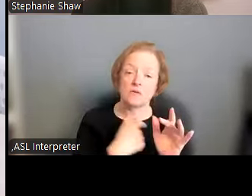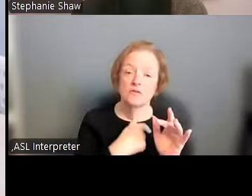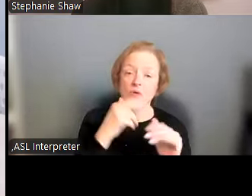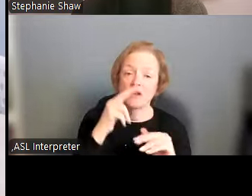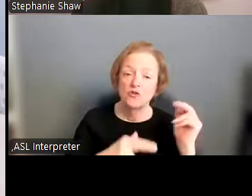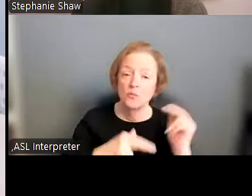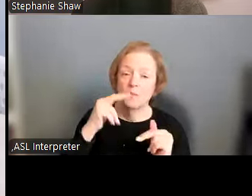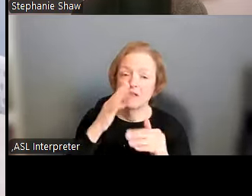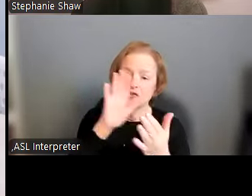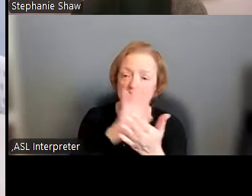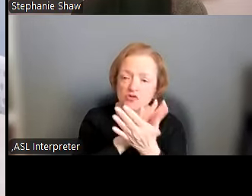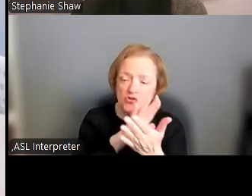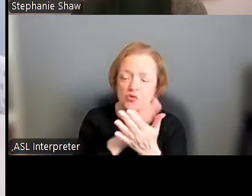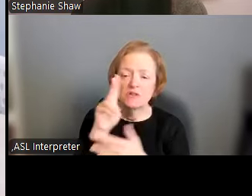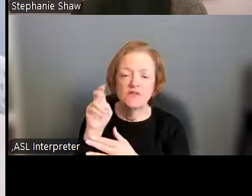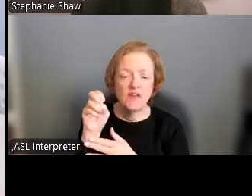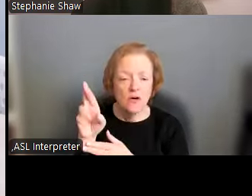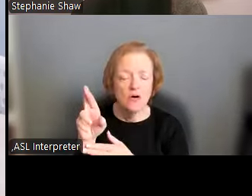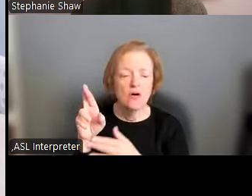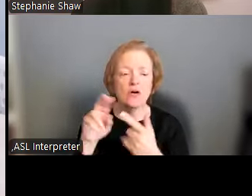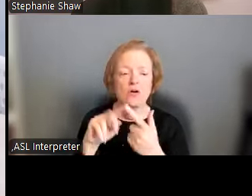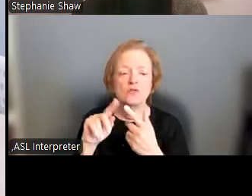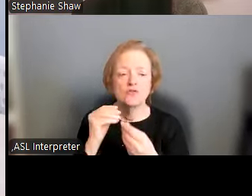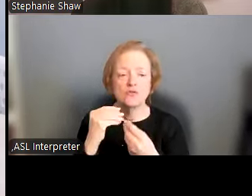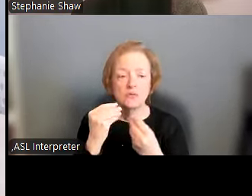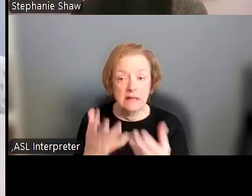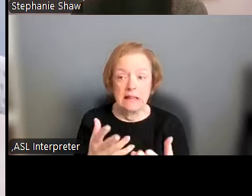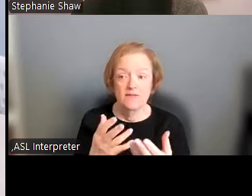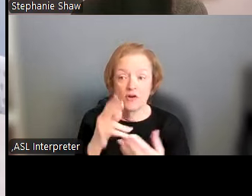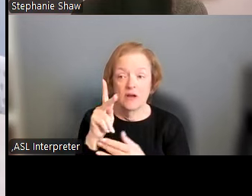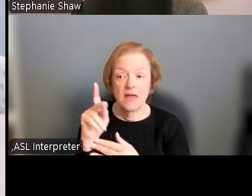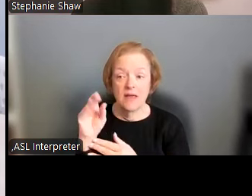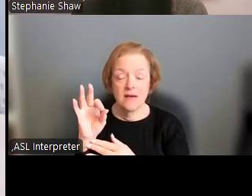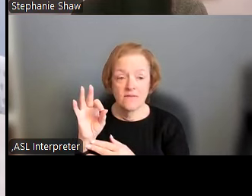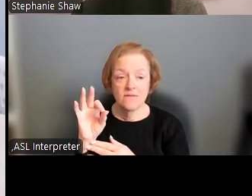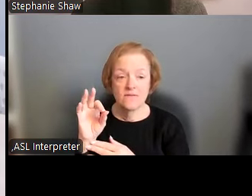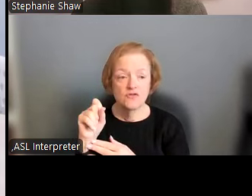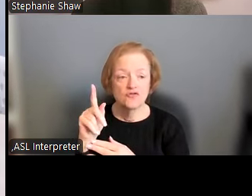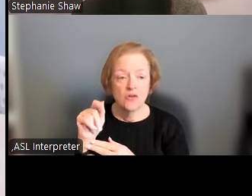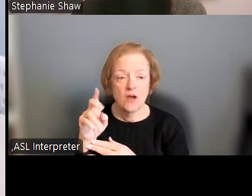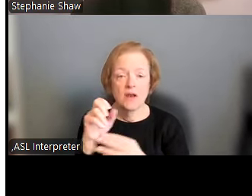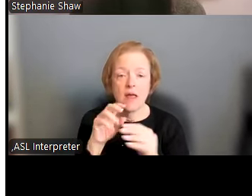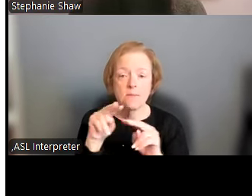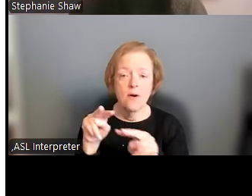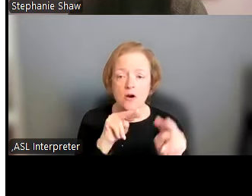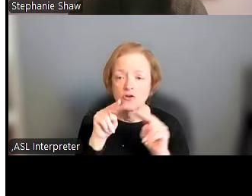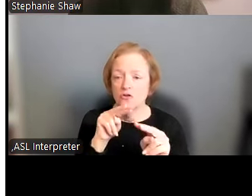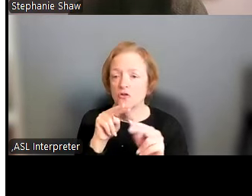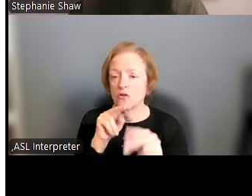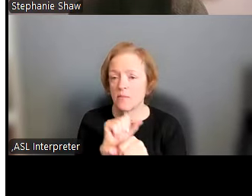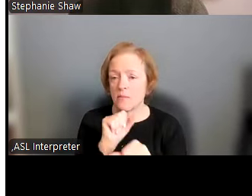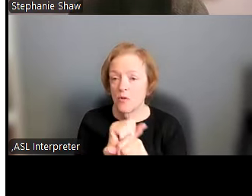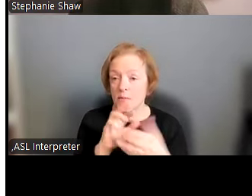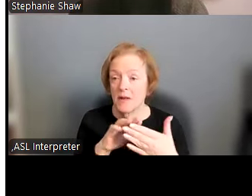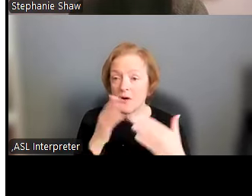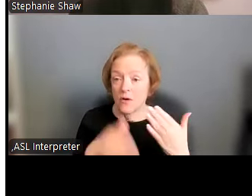schools, vocational rehab agencies to deliver KF-STRIDE, and we want to continue to monitor the employment outcomes. I wanted